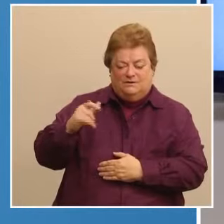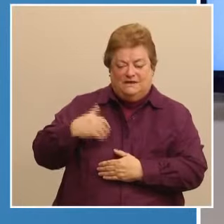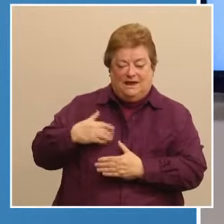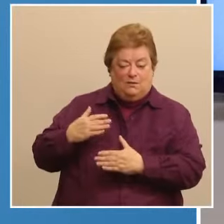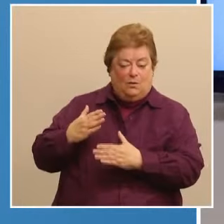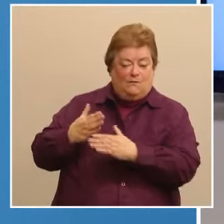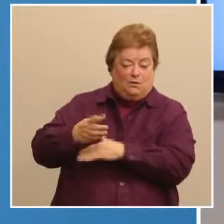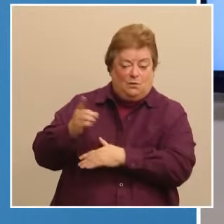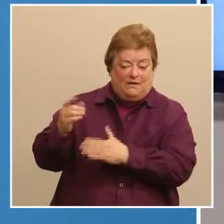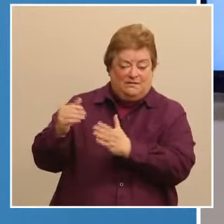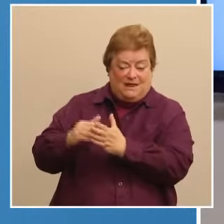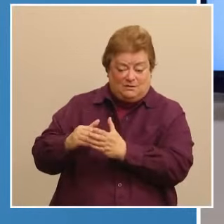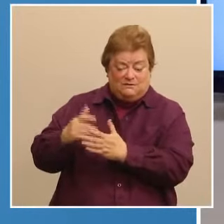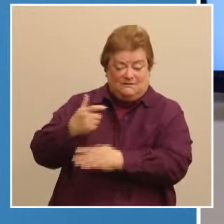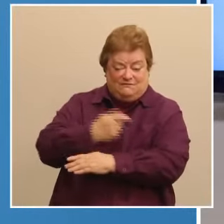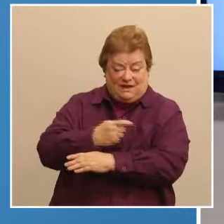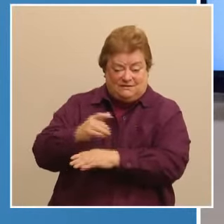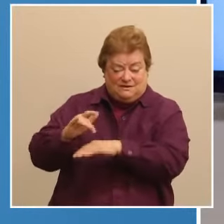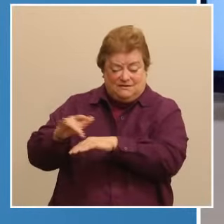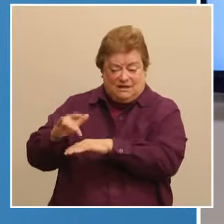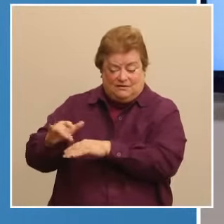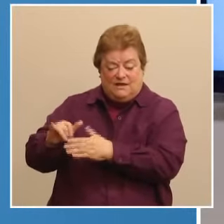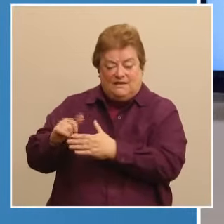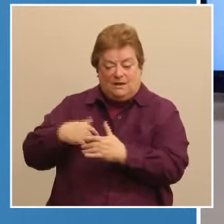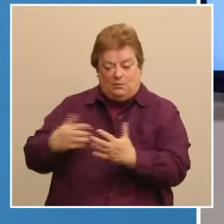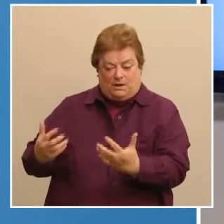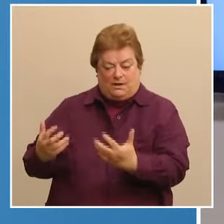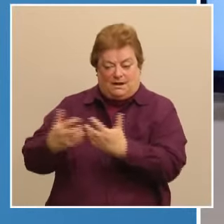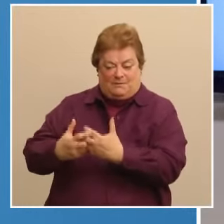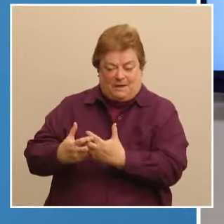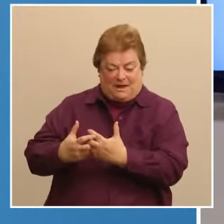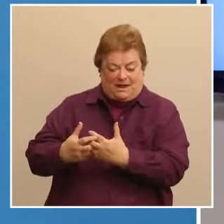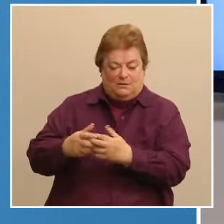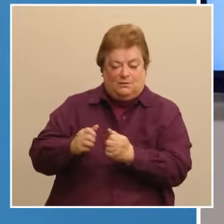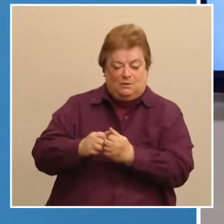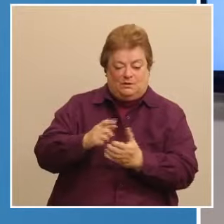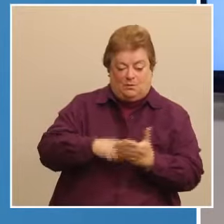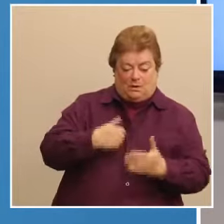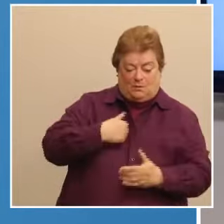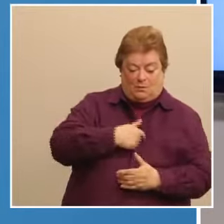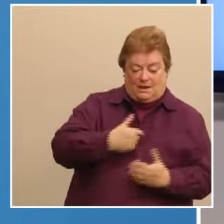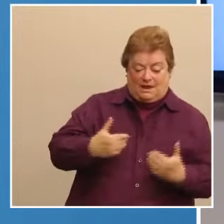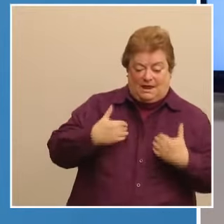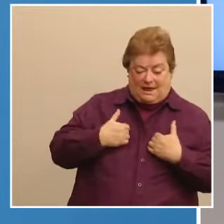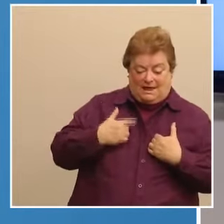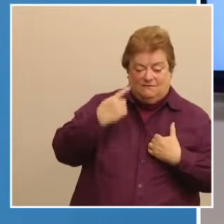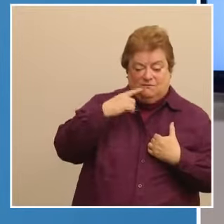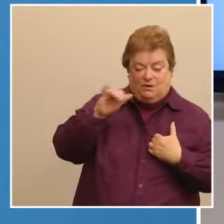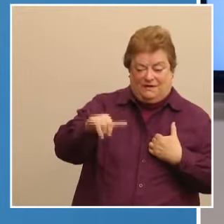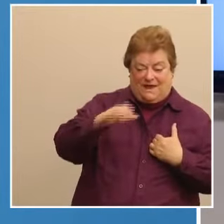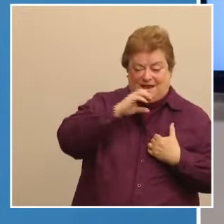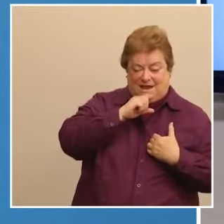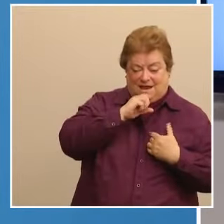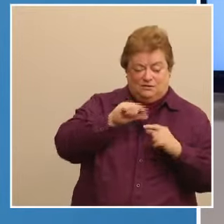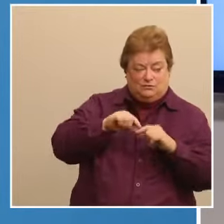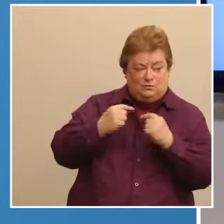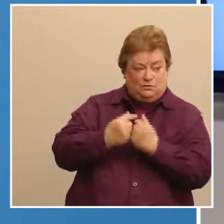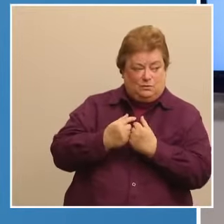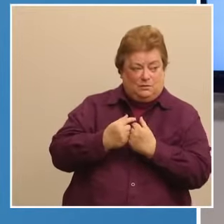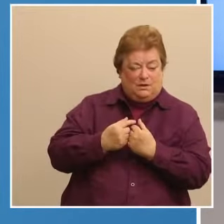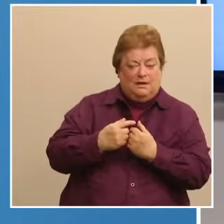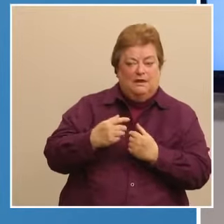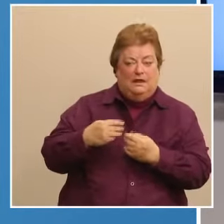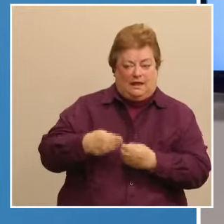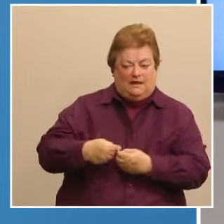1,000 vaccines available that we combined with vaccine that we had for the age group and are